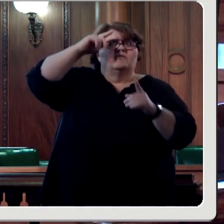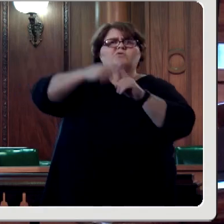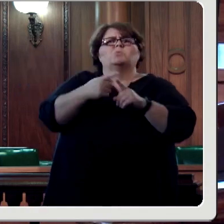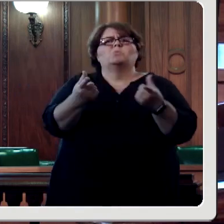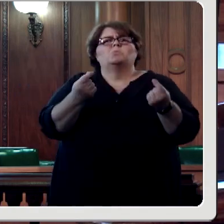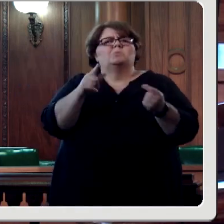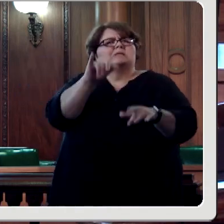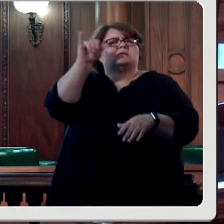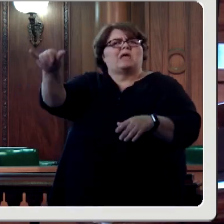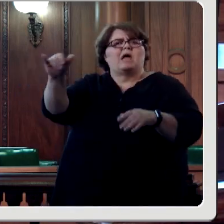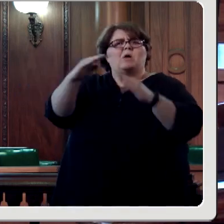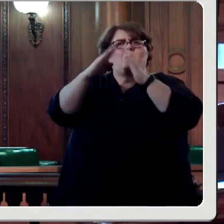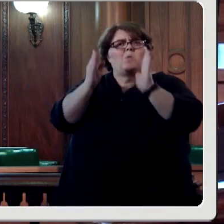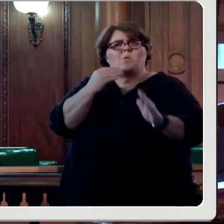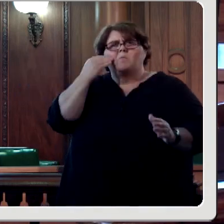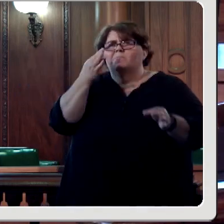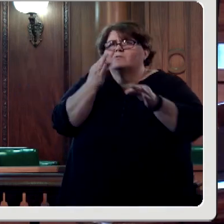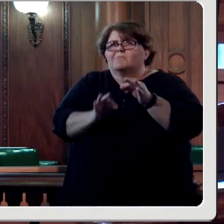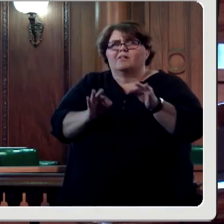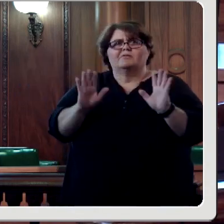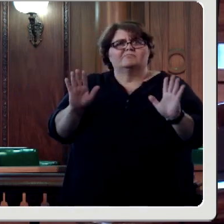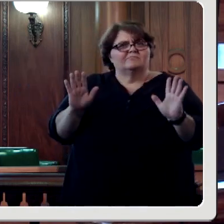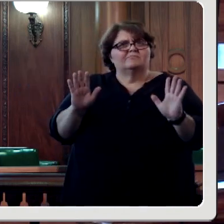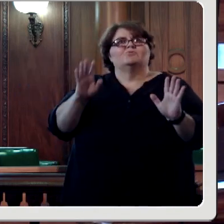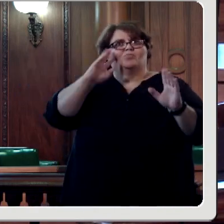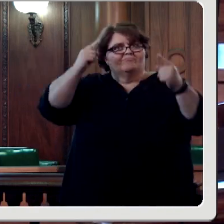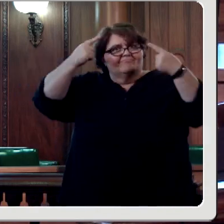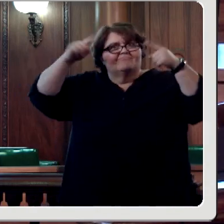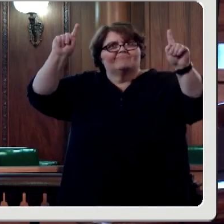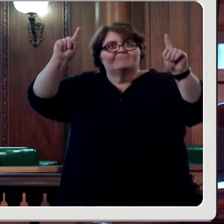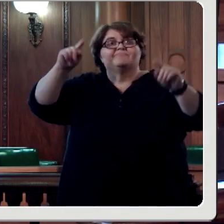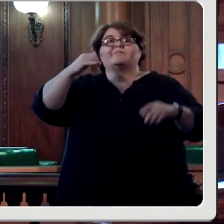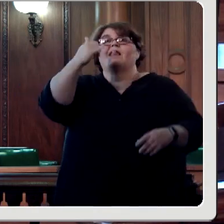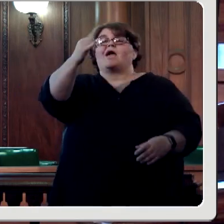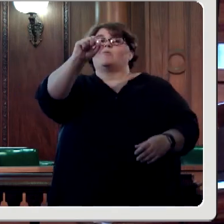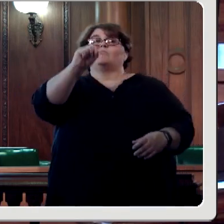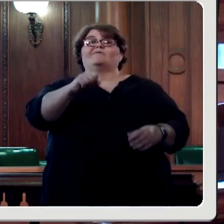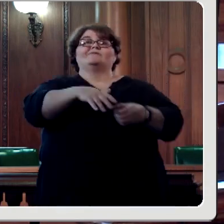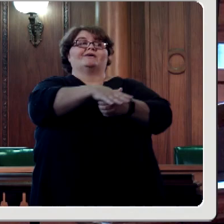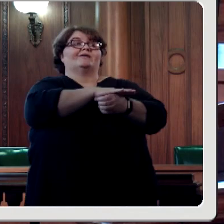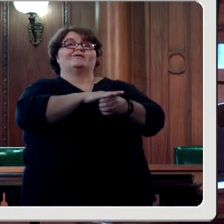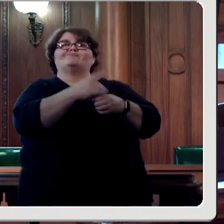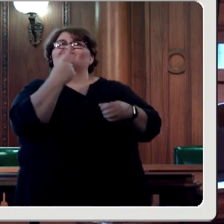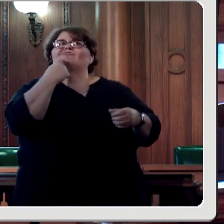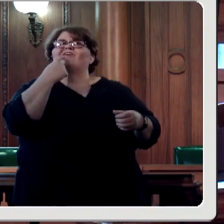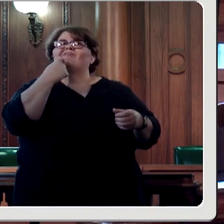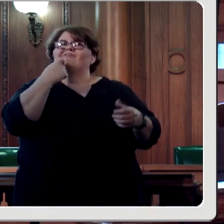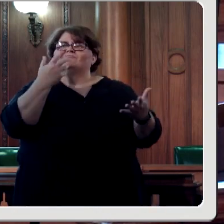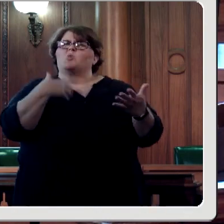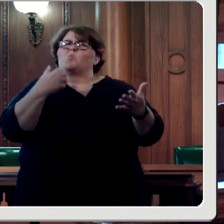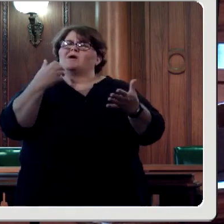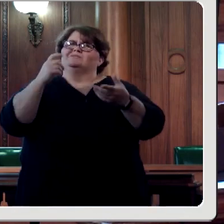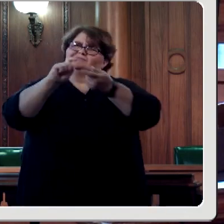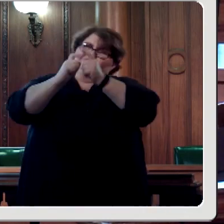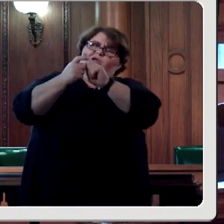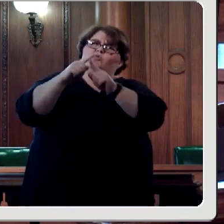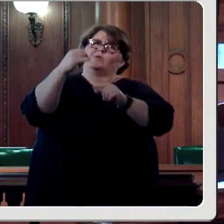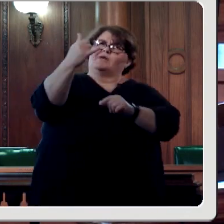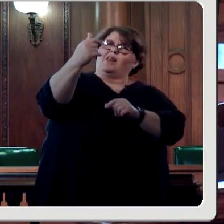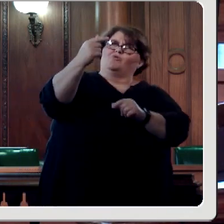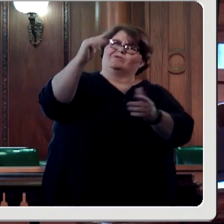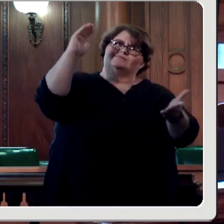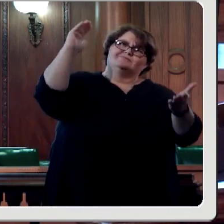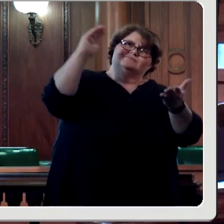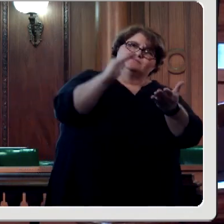this trend going so we can get out of the red zone, get back into the yellow, eventually back into the green, and then eventually get